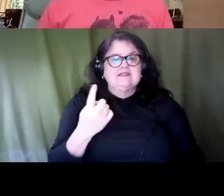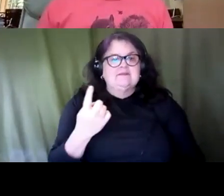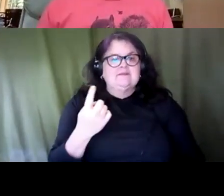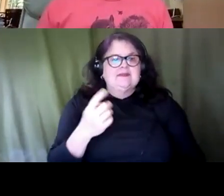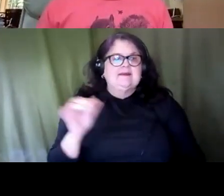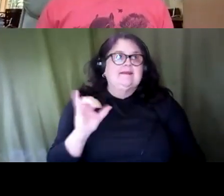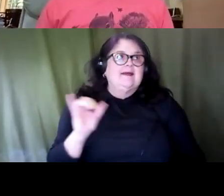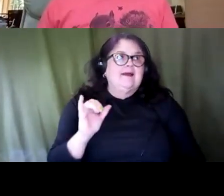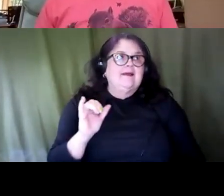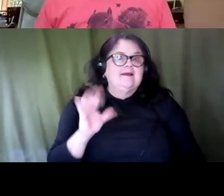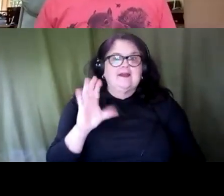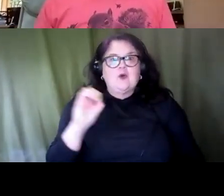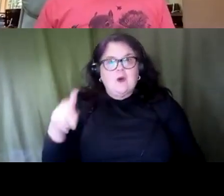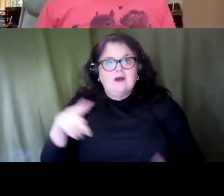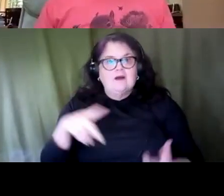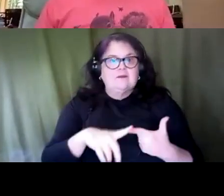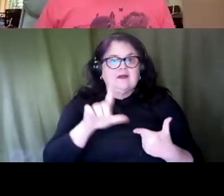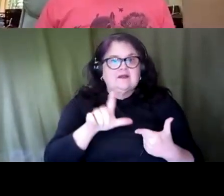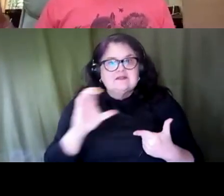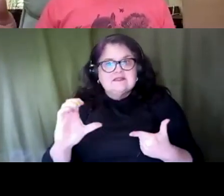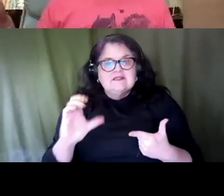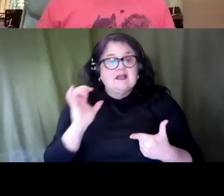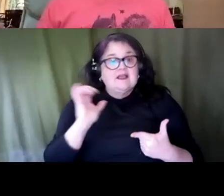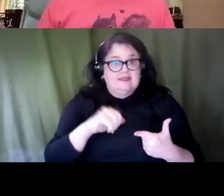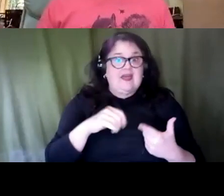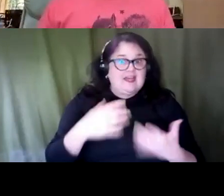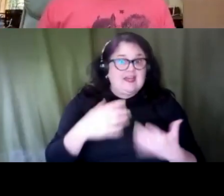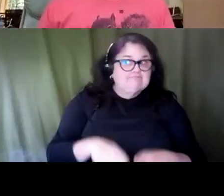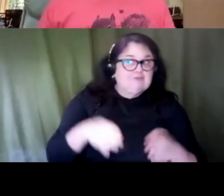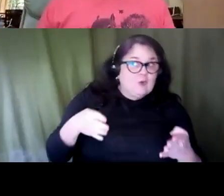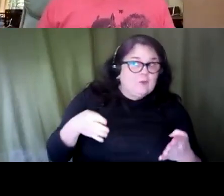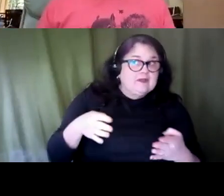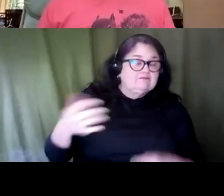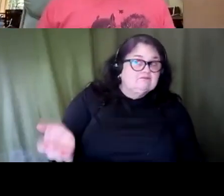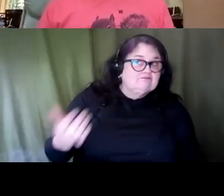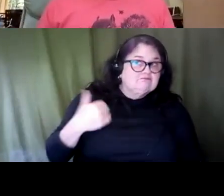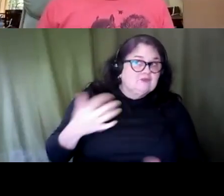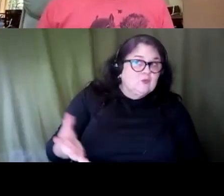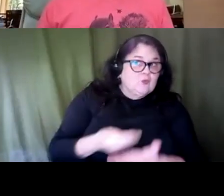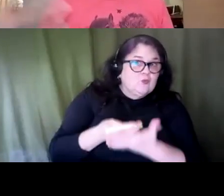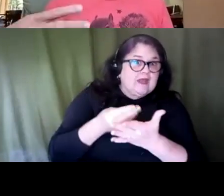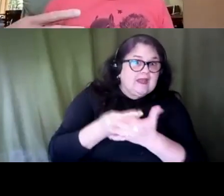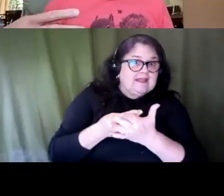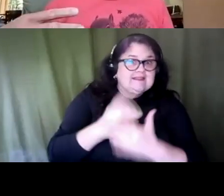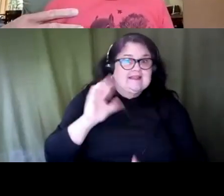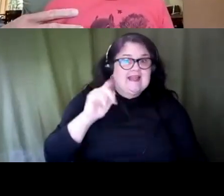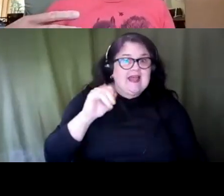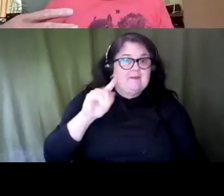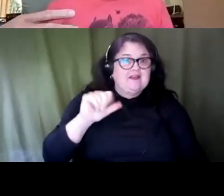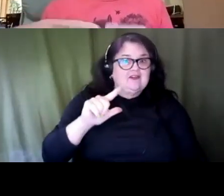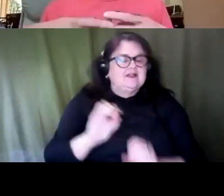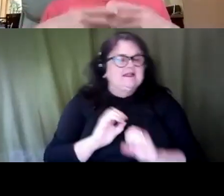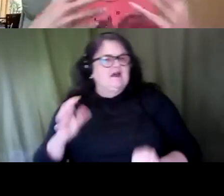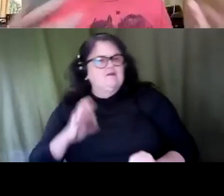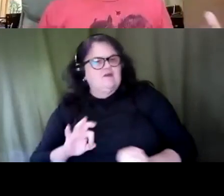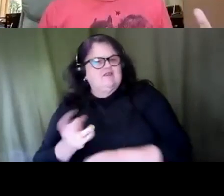or an LLC, it does open doors to being able to raise capital in different forms. Like nonprofits really can just take loans, but